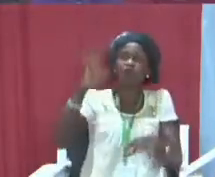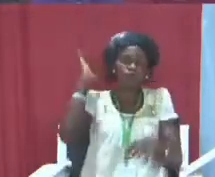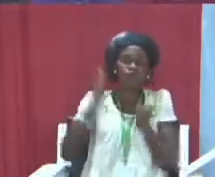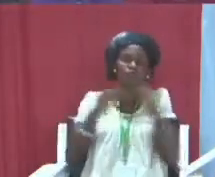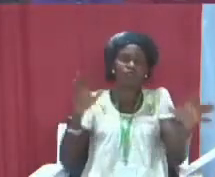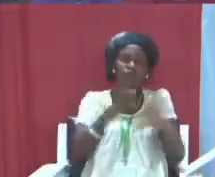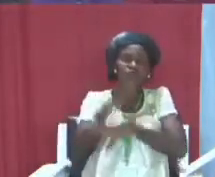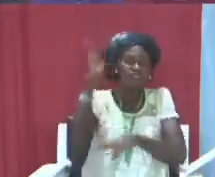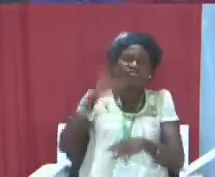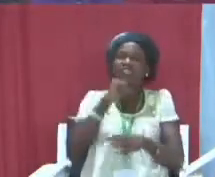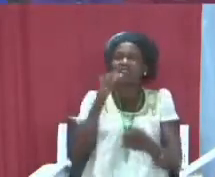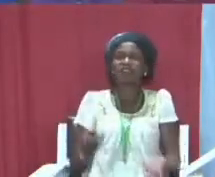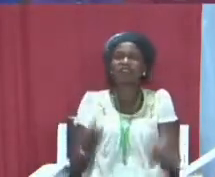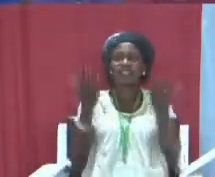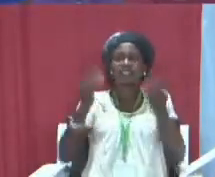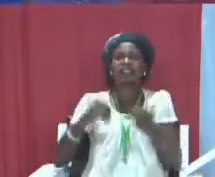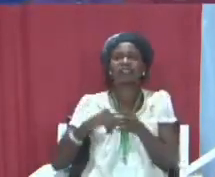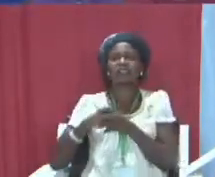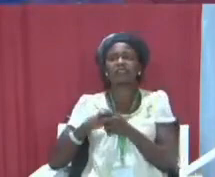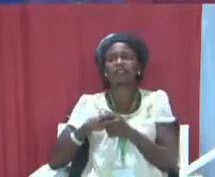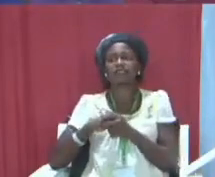not alight.